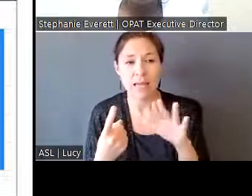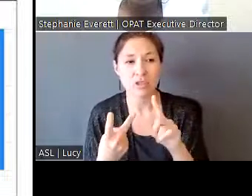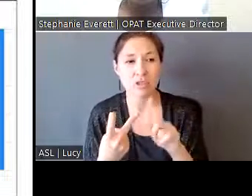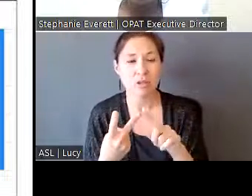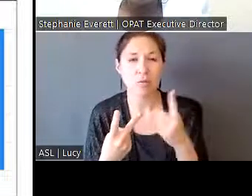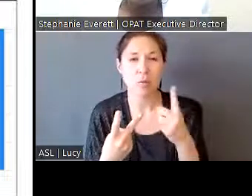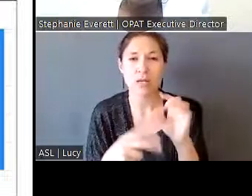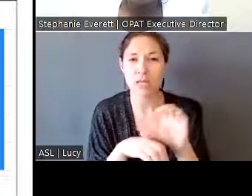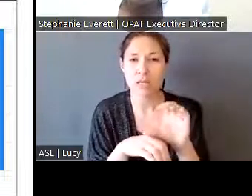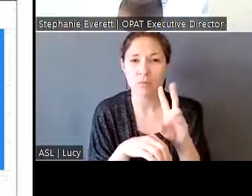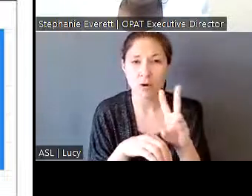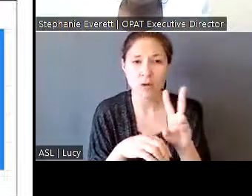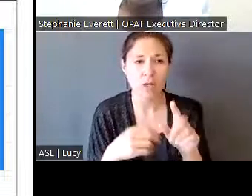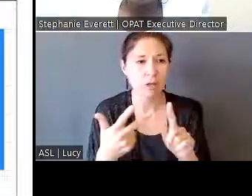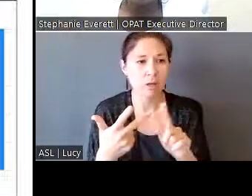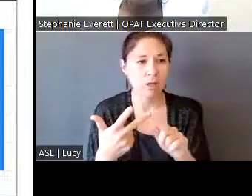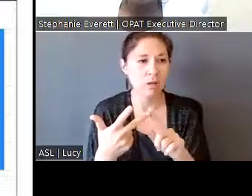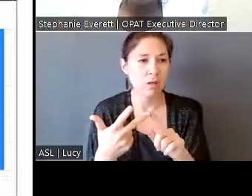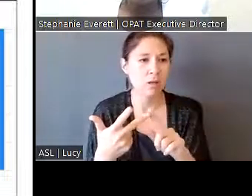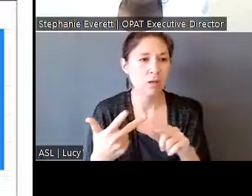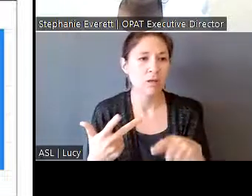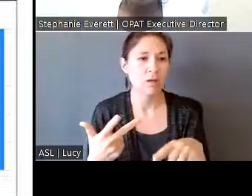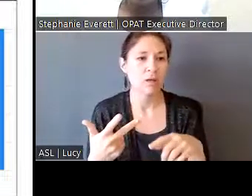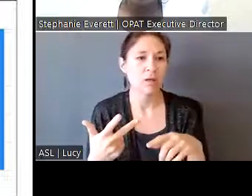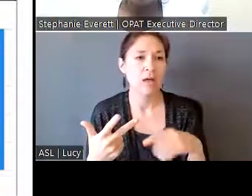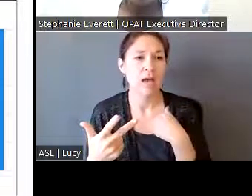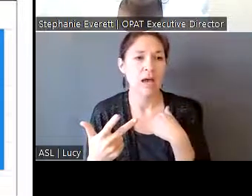and 4 complainants declined to answer.